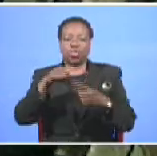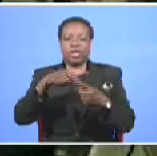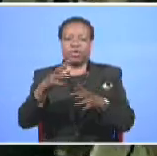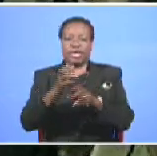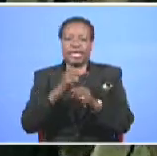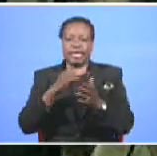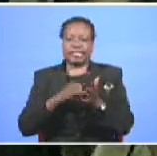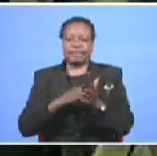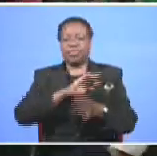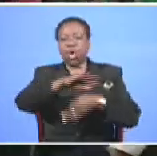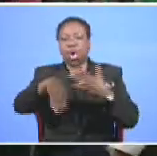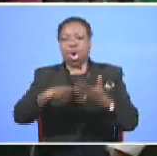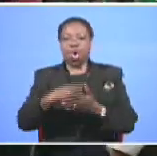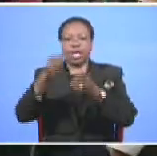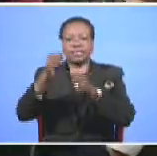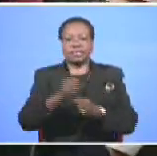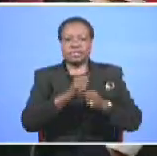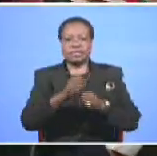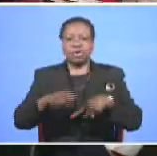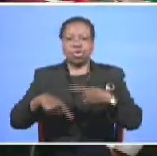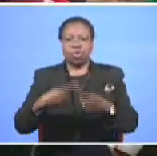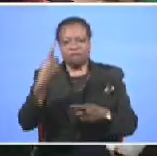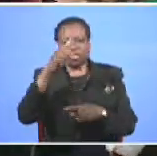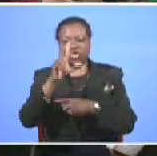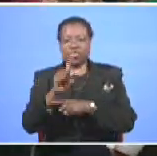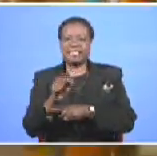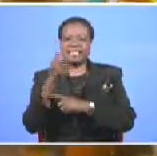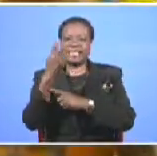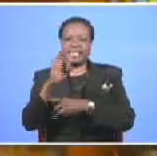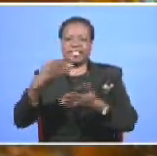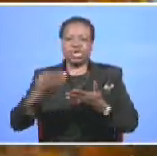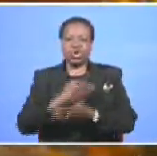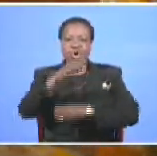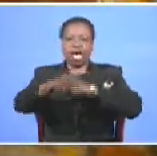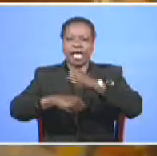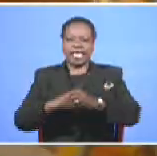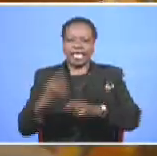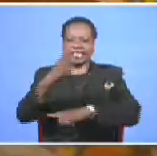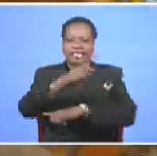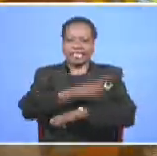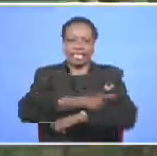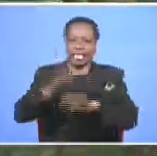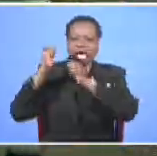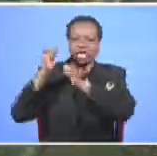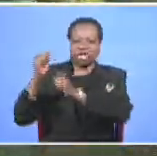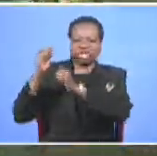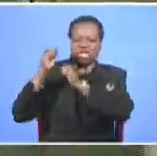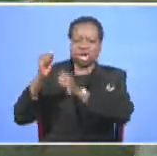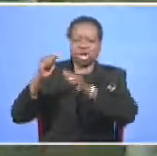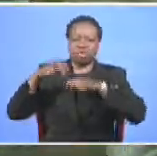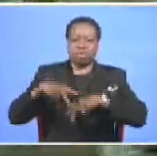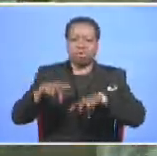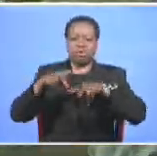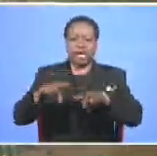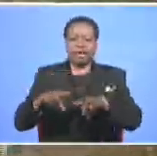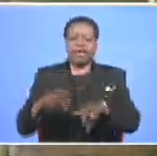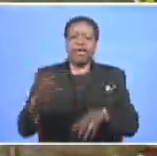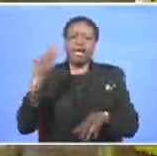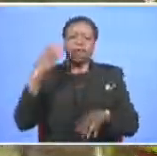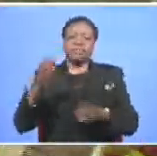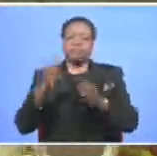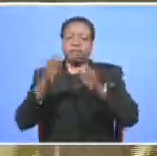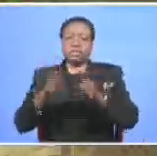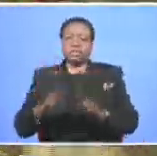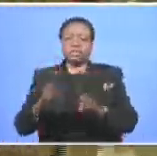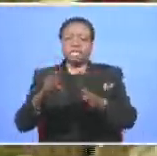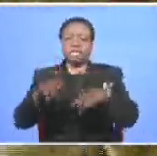All systems are go to the 2019 New Year's Day Junkanoo Parade after officials from the parade management team were given the all